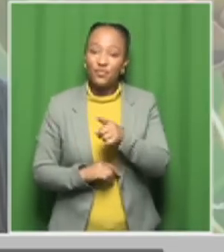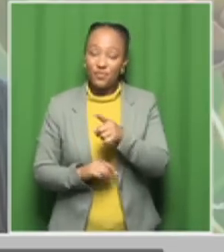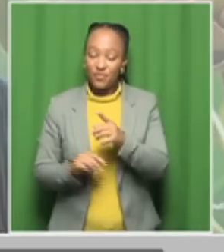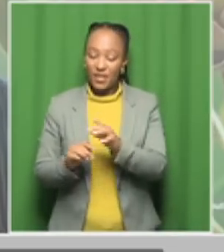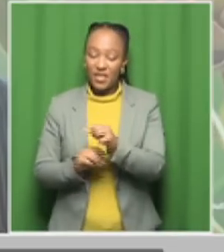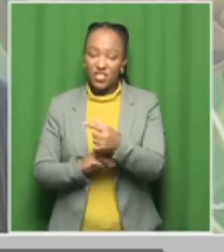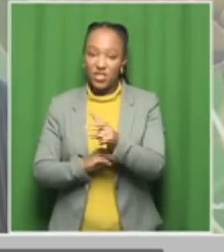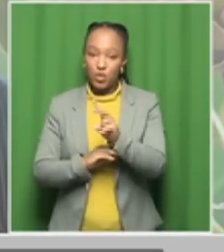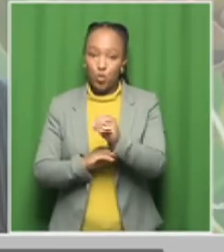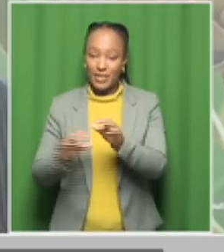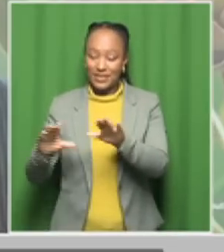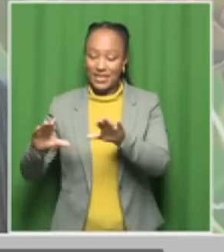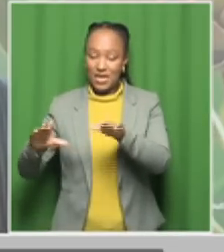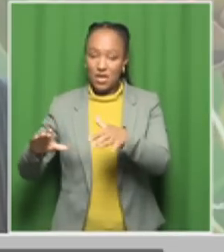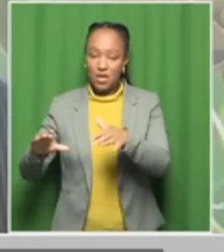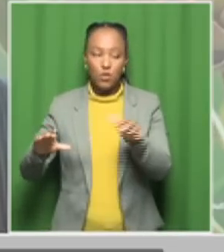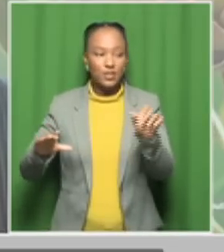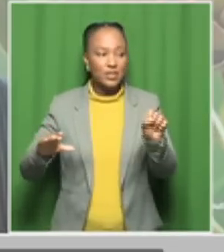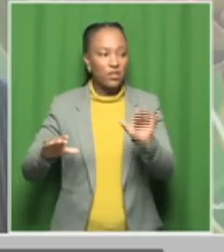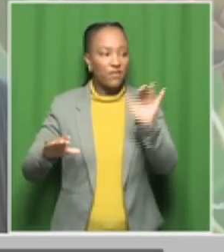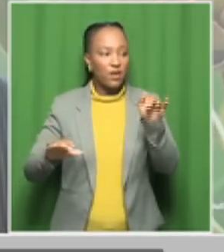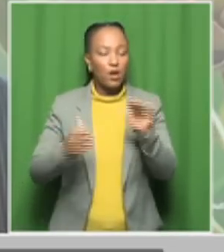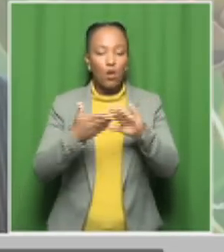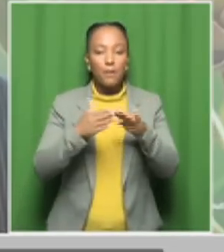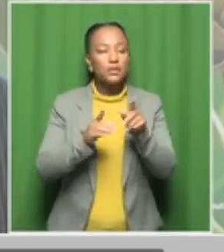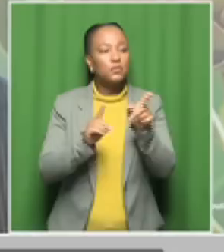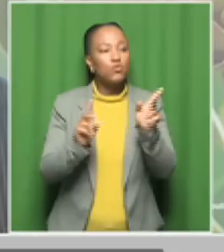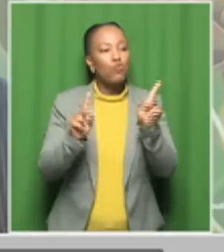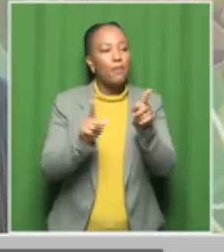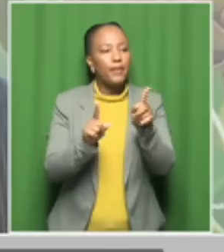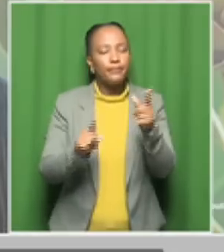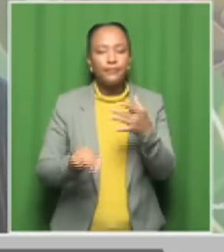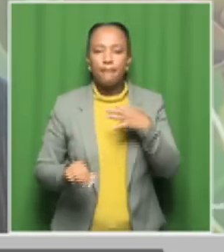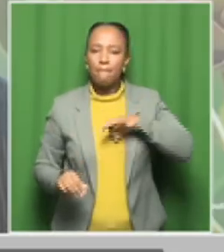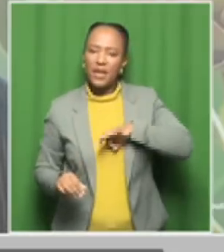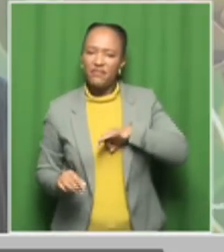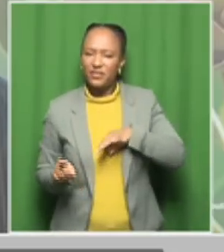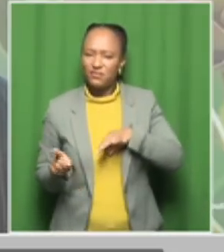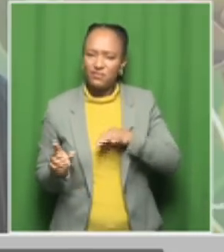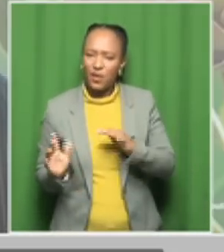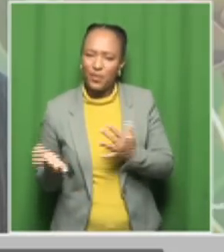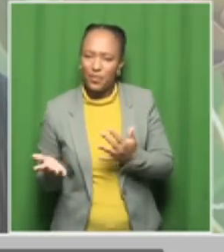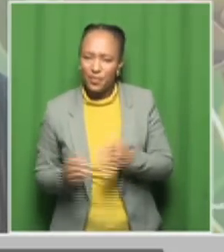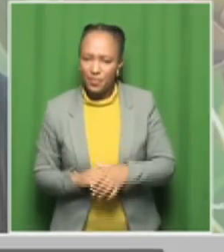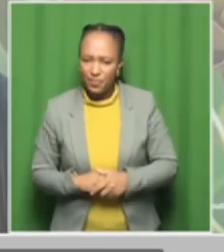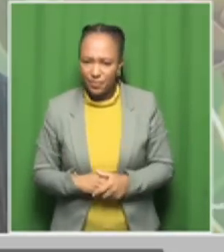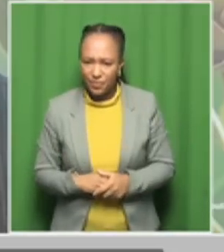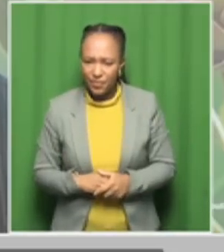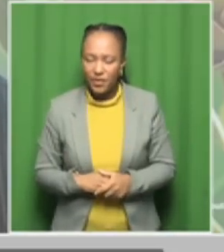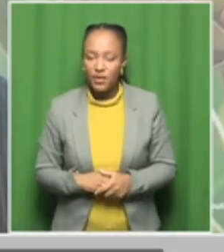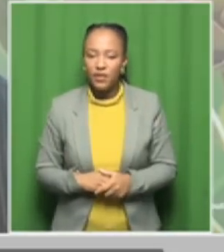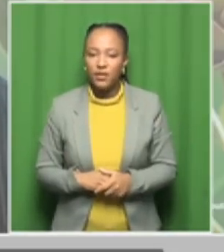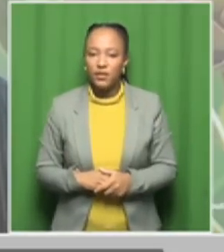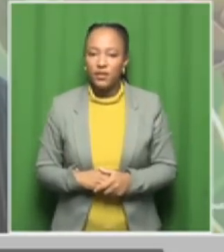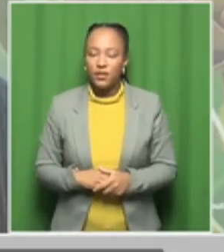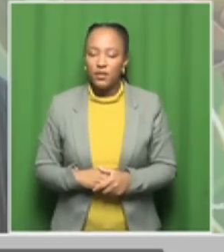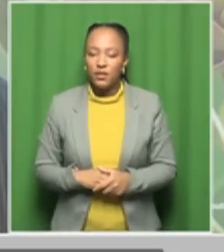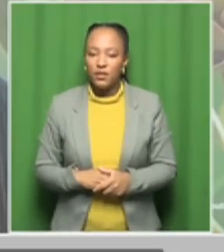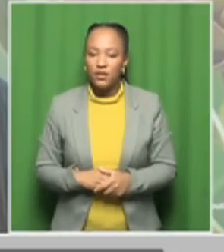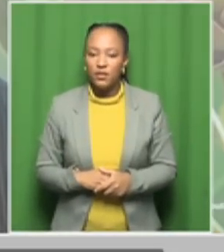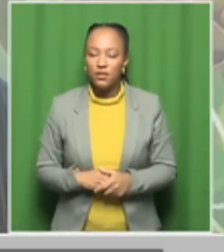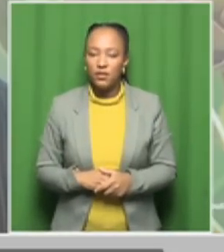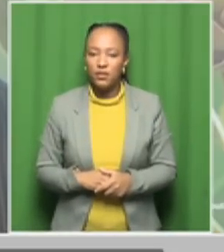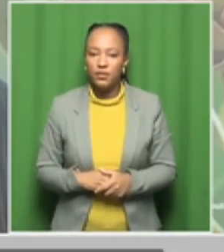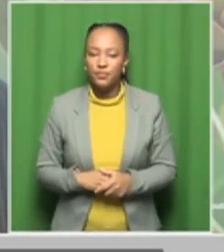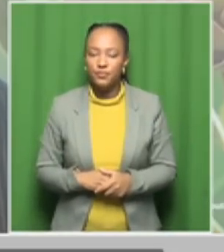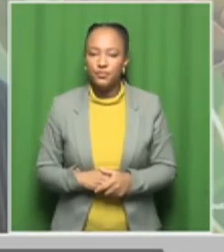benefits ordinary South Africans? So again, if you go back to our priorities, you will see that our priorities are